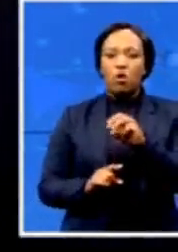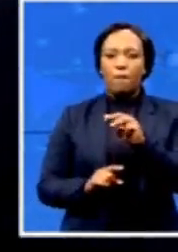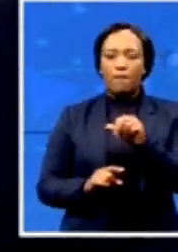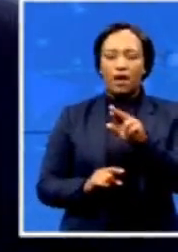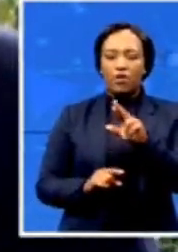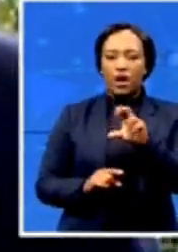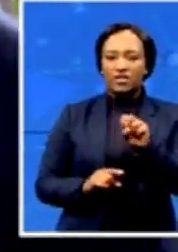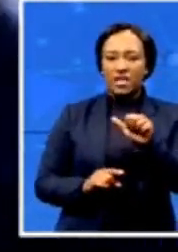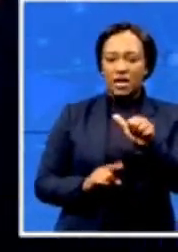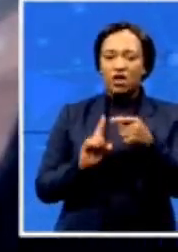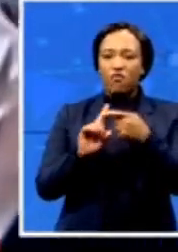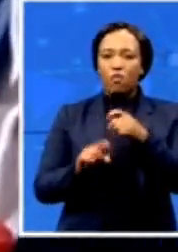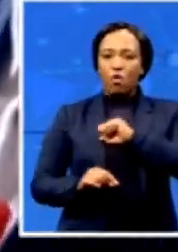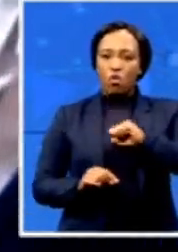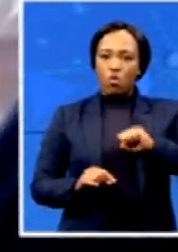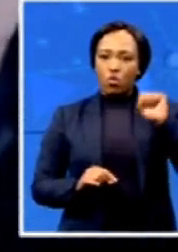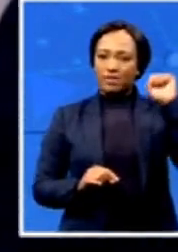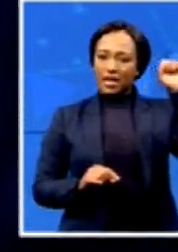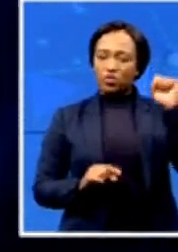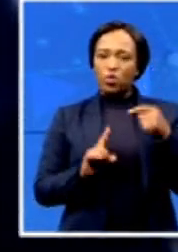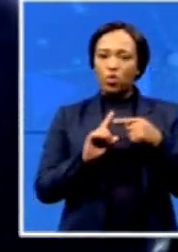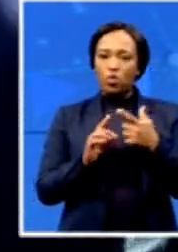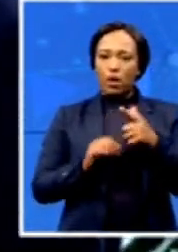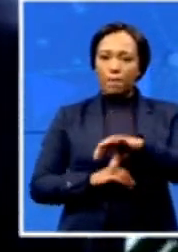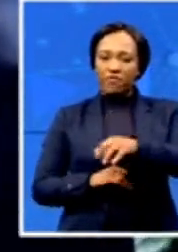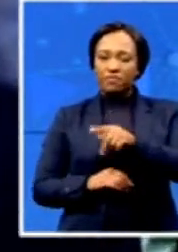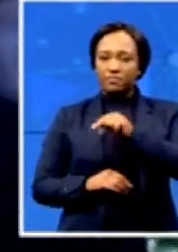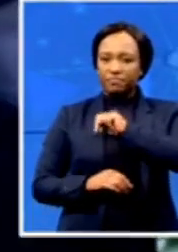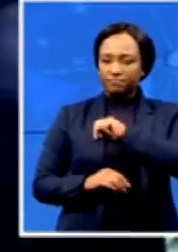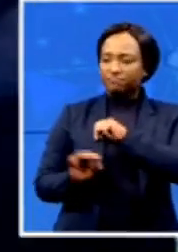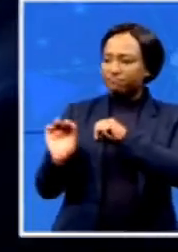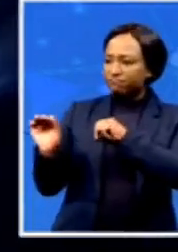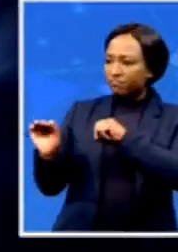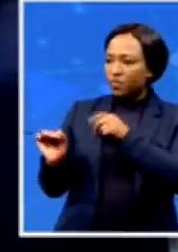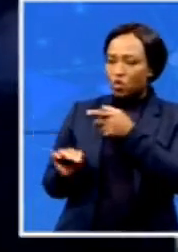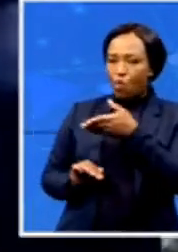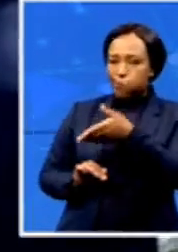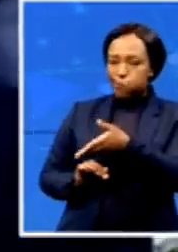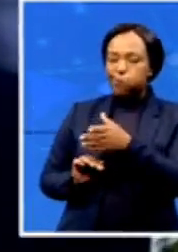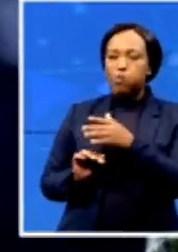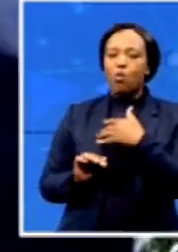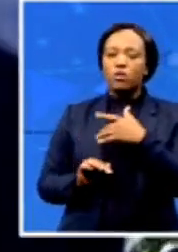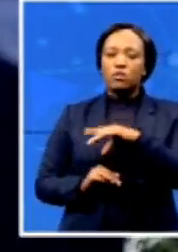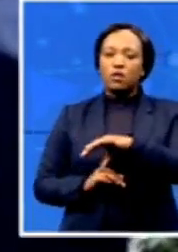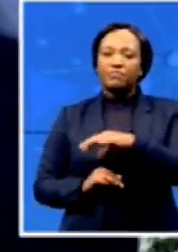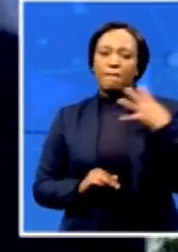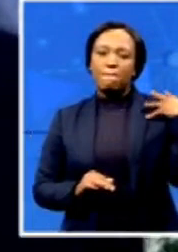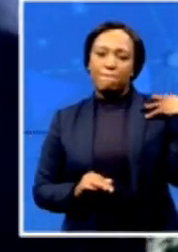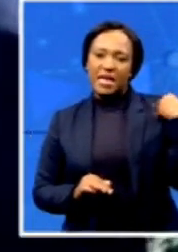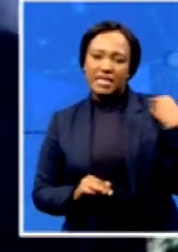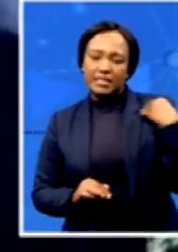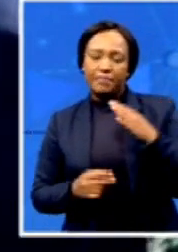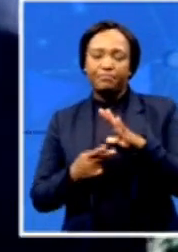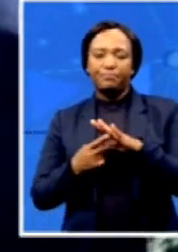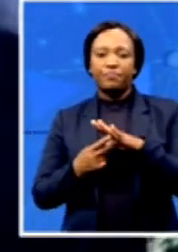of KwaZulu-Natal. You have been with the minister as well as the MEC, provincial MEC Kwazi Mshengu, assessing the extent